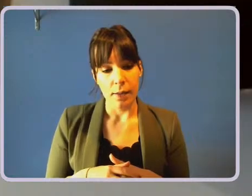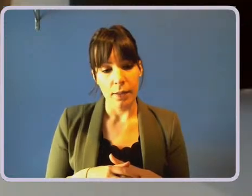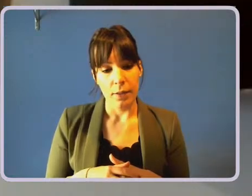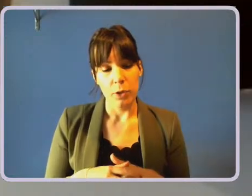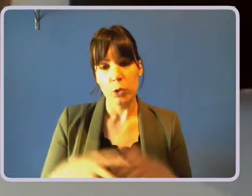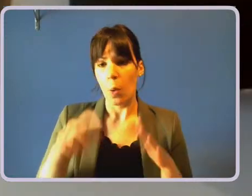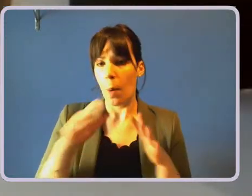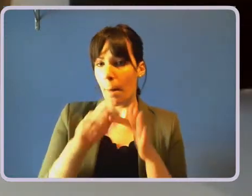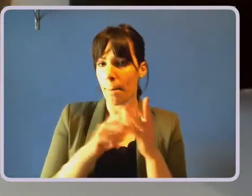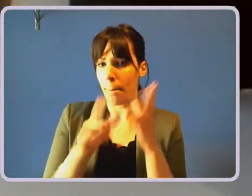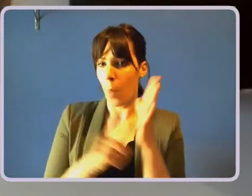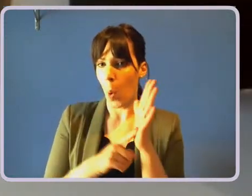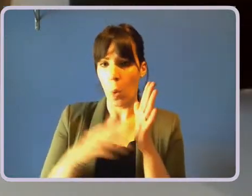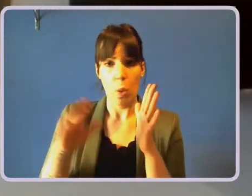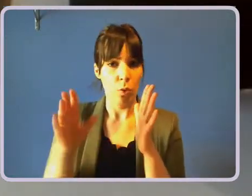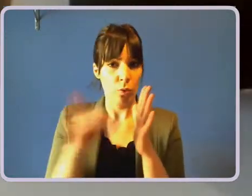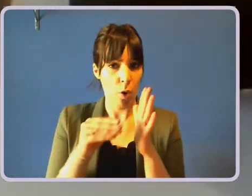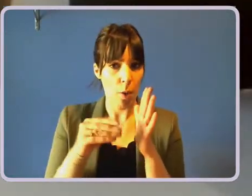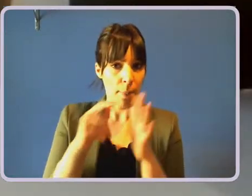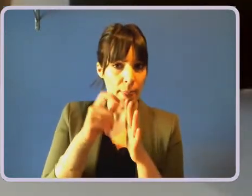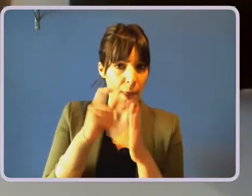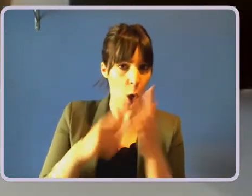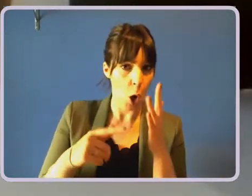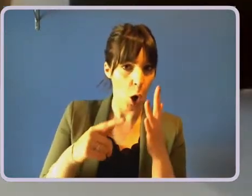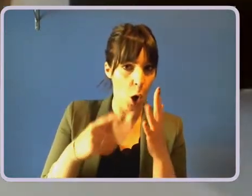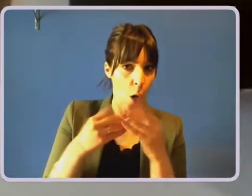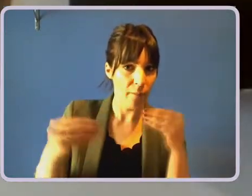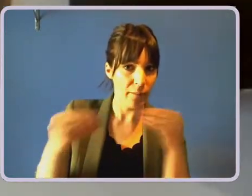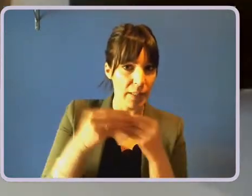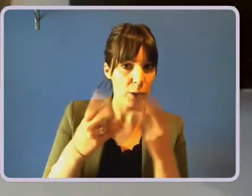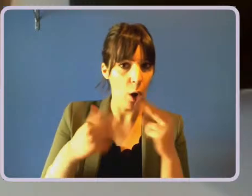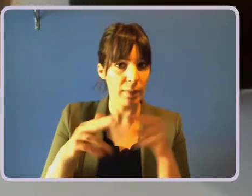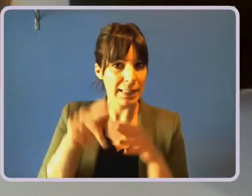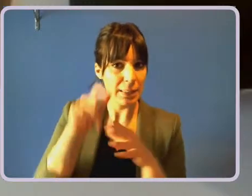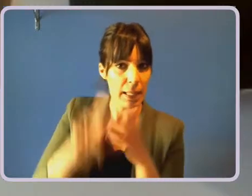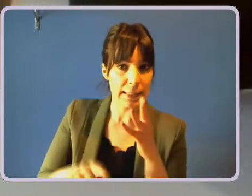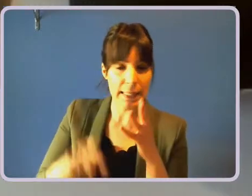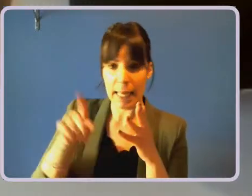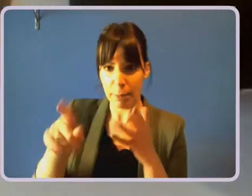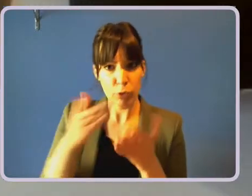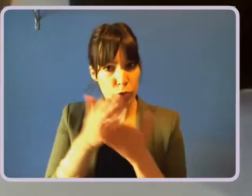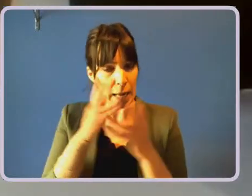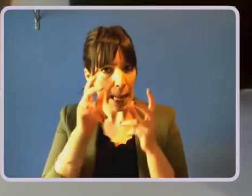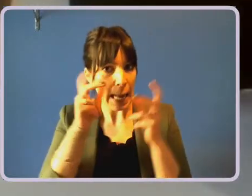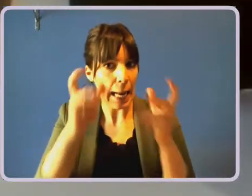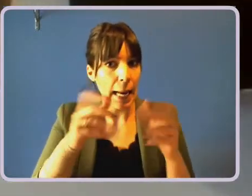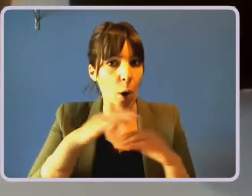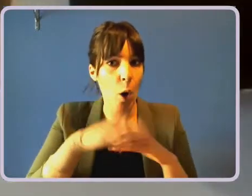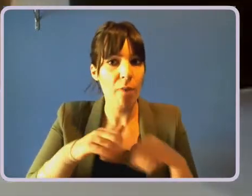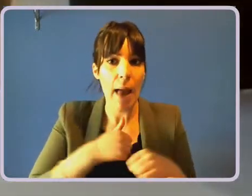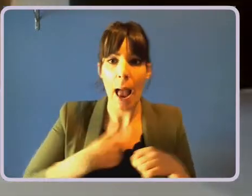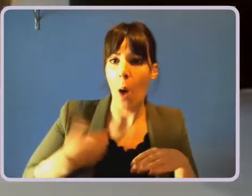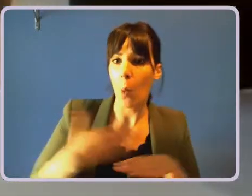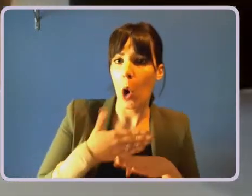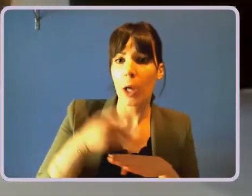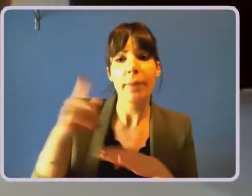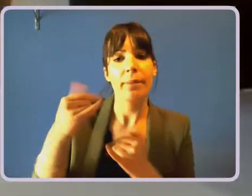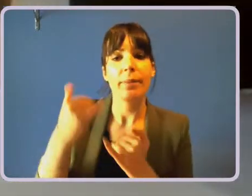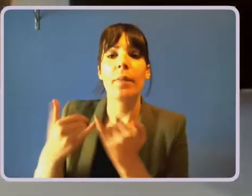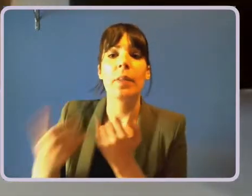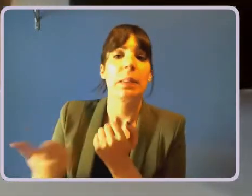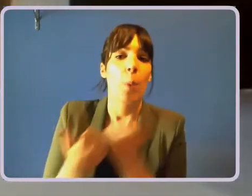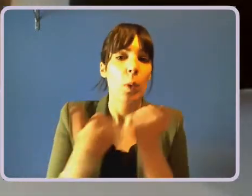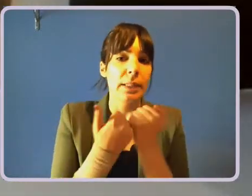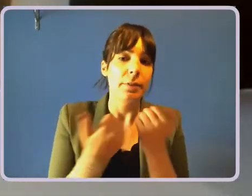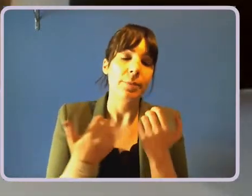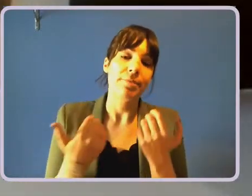Disability took a very special and keen interest about the work we were doing, and we're really supportive of that. Look, difficult time. You're talking